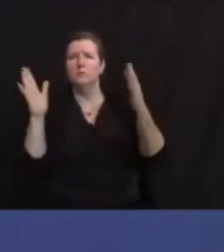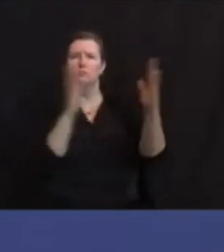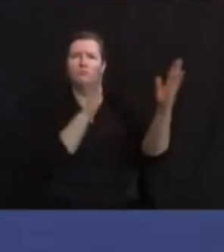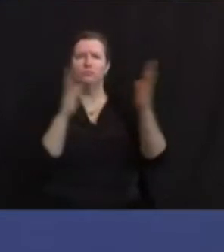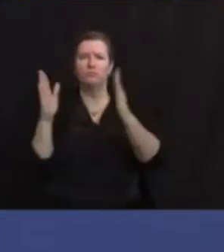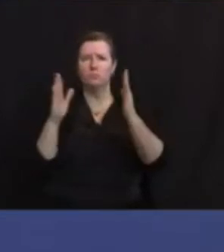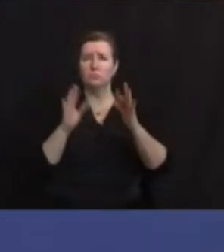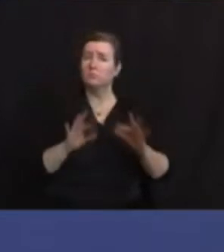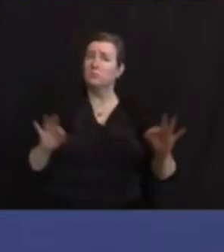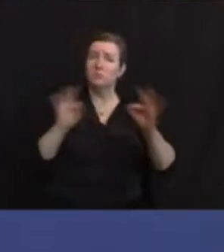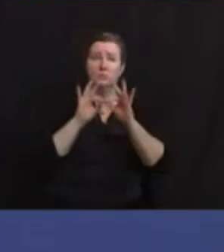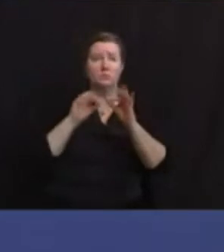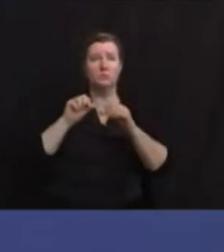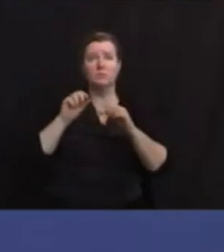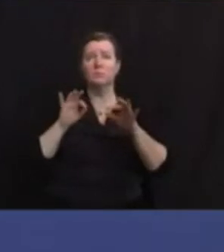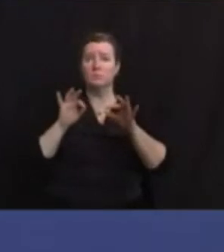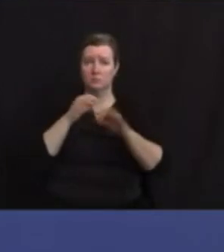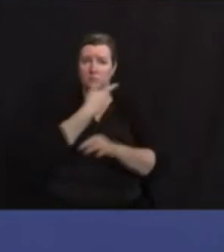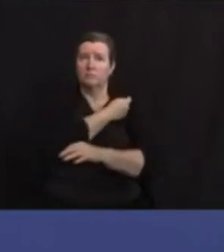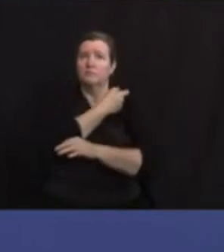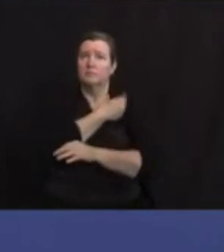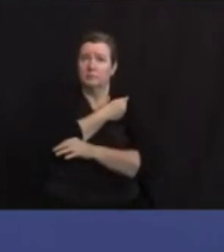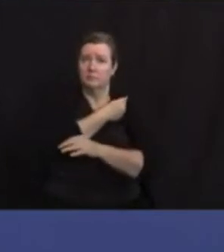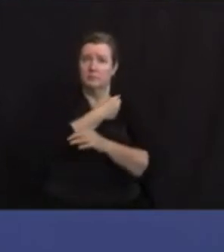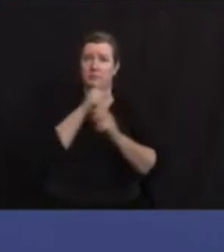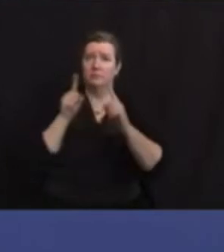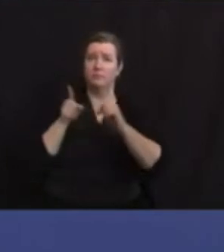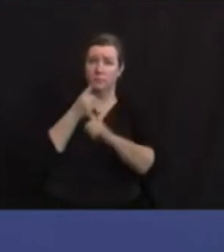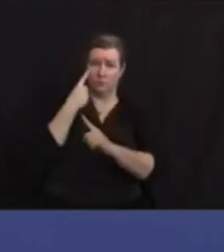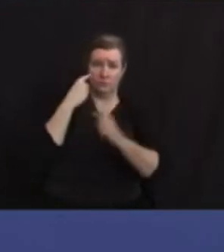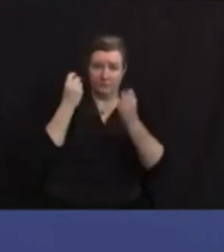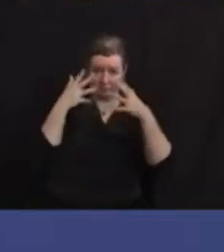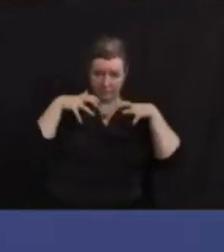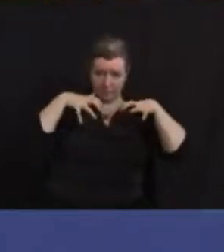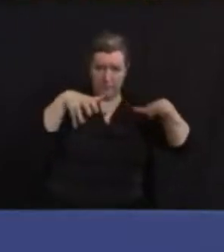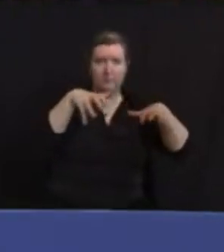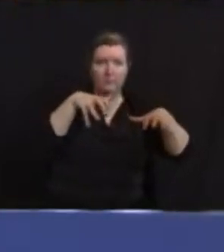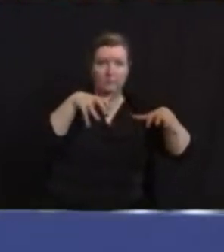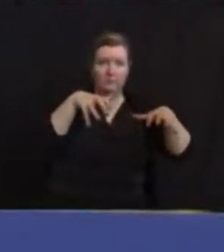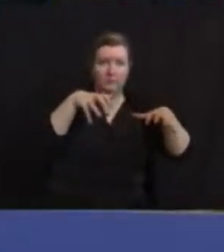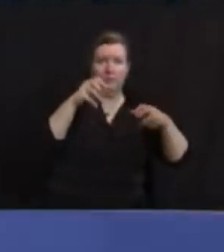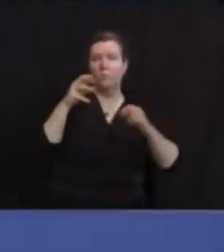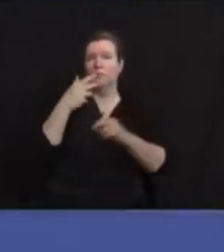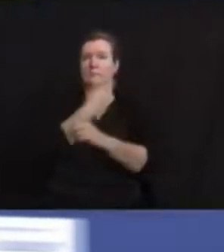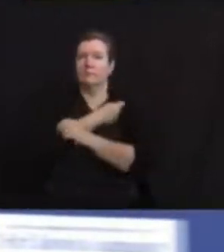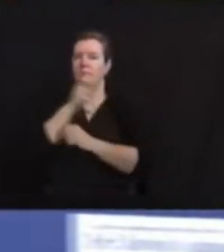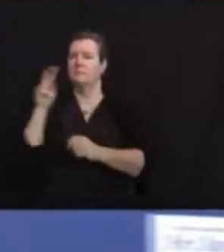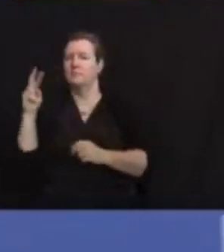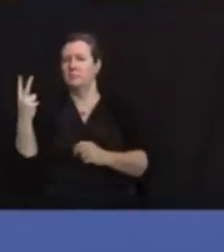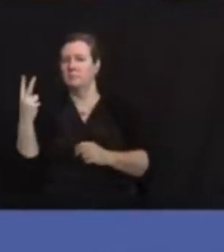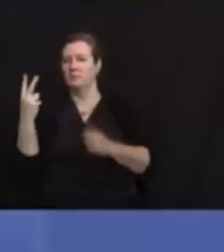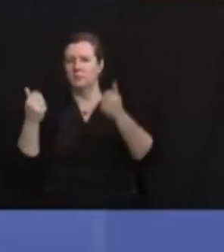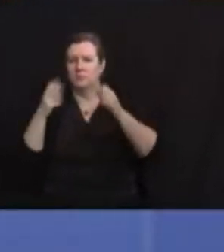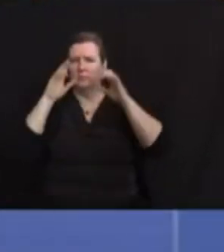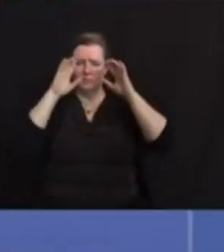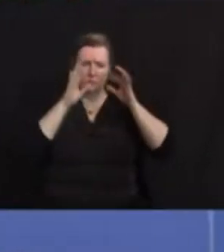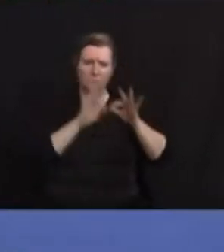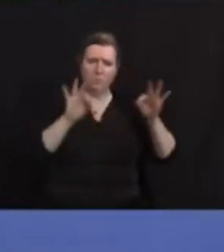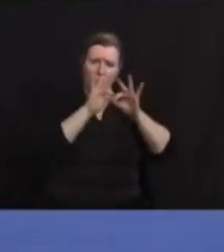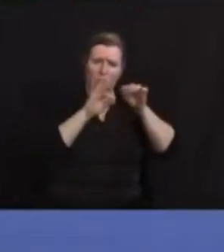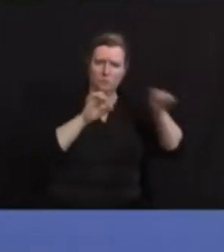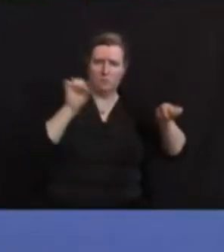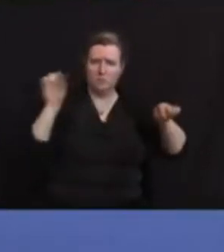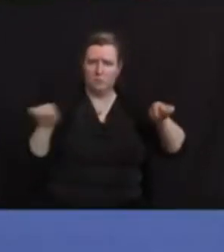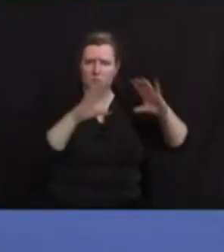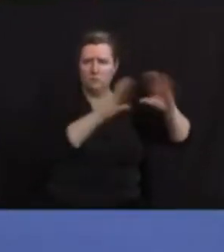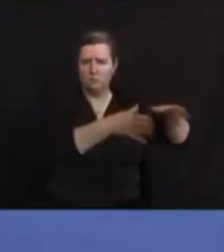the sense that the variants will become more prevalent? Yeah, it's a great question, and at the federal level, you see a lot of debate around